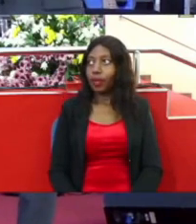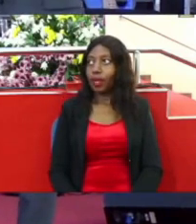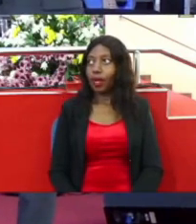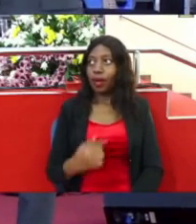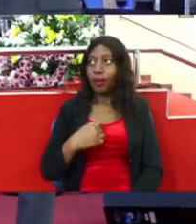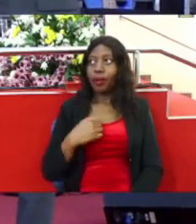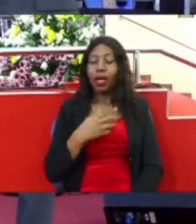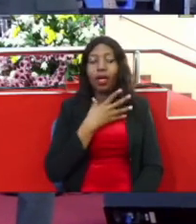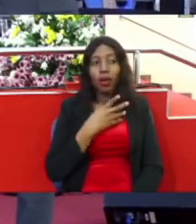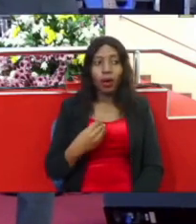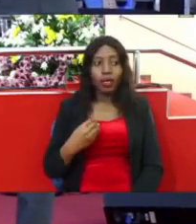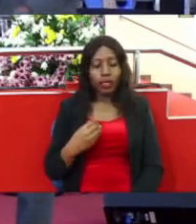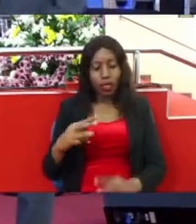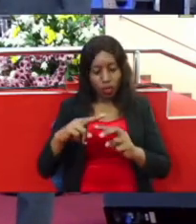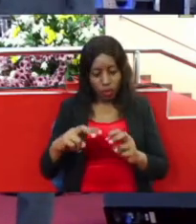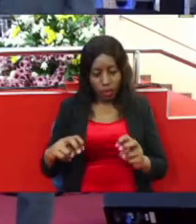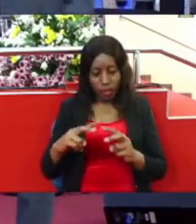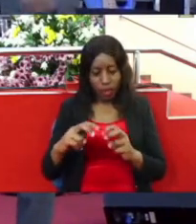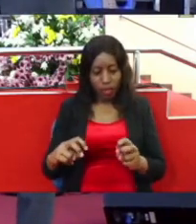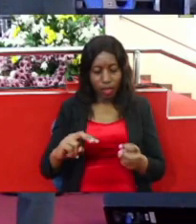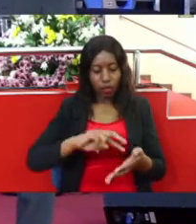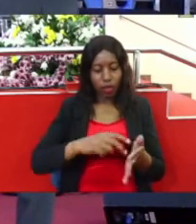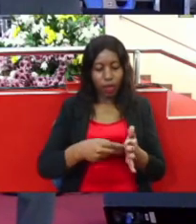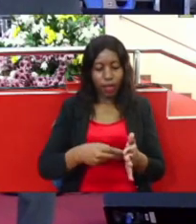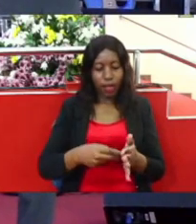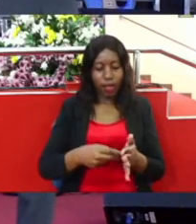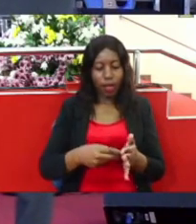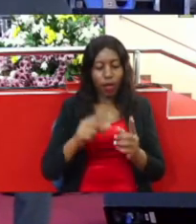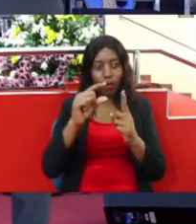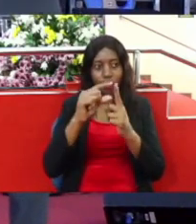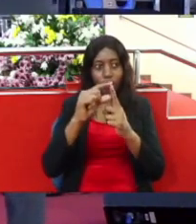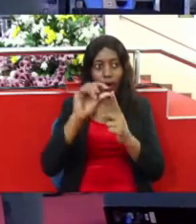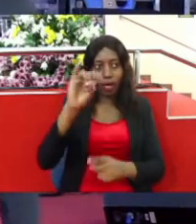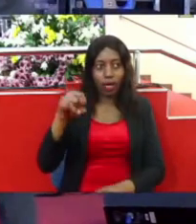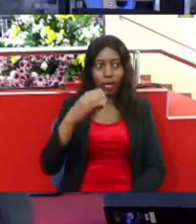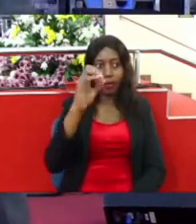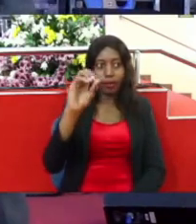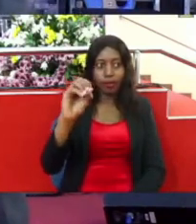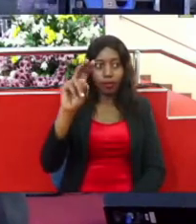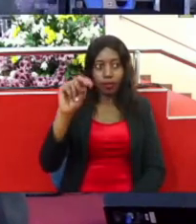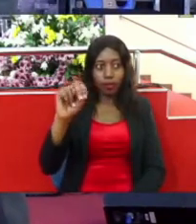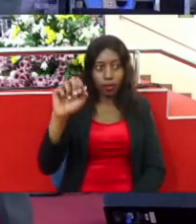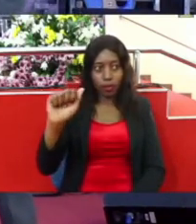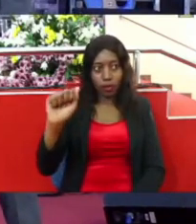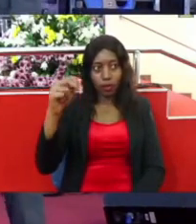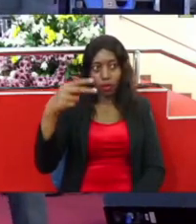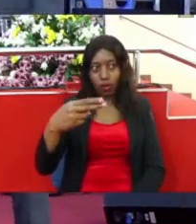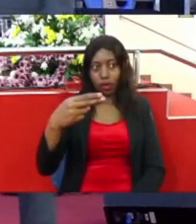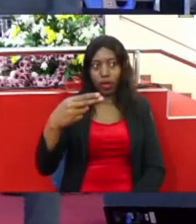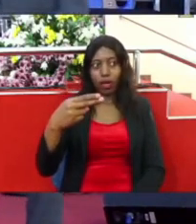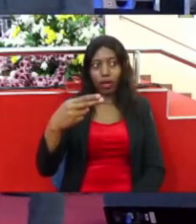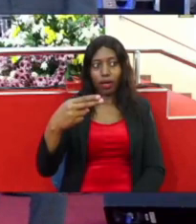meaning of the name Jonah, and this is what I found out. Niliangalia maana ya jina Jonah na hili ndilo. Jonah means, it is a